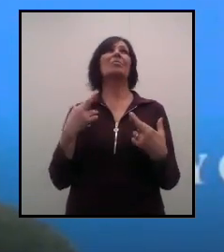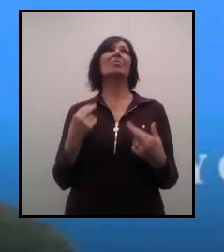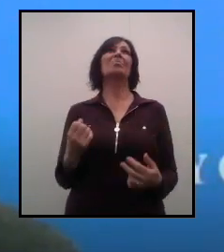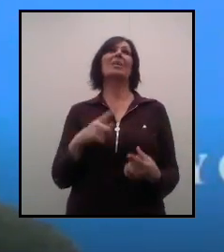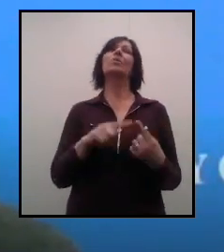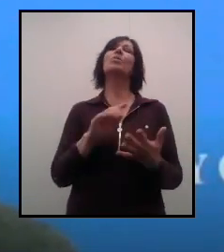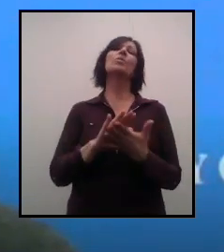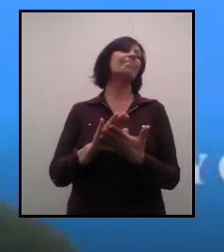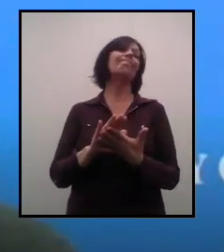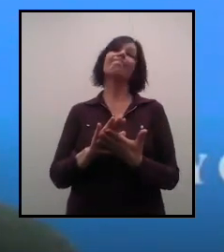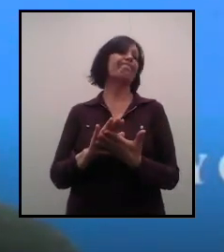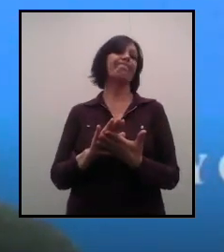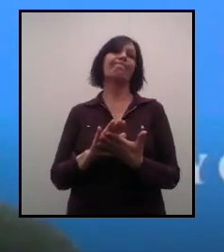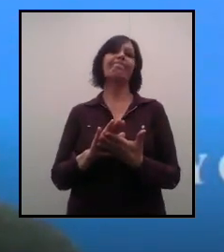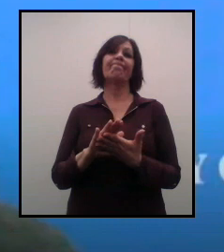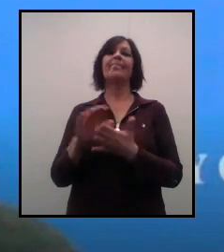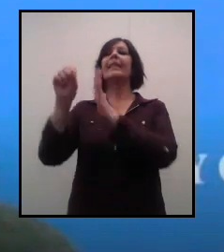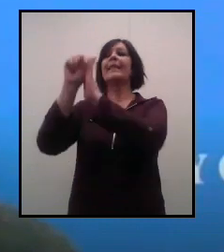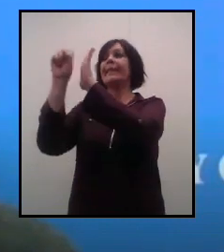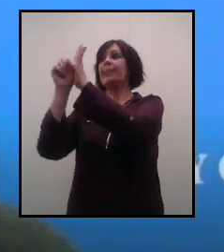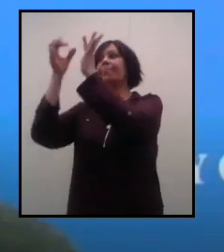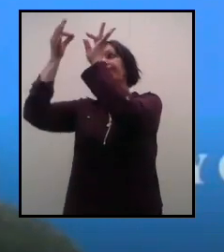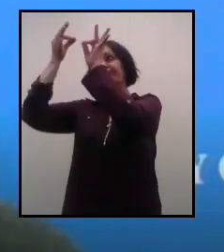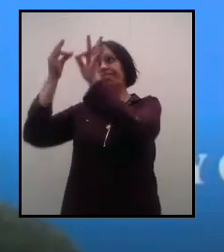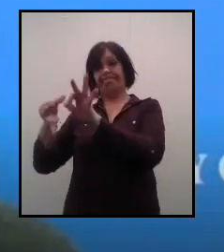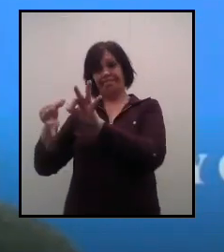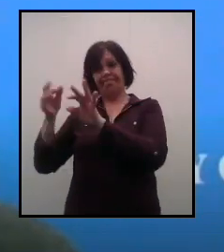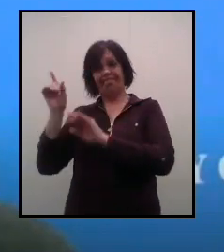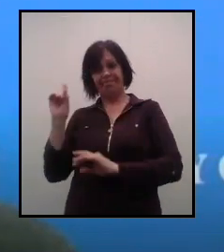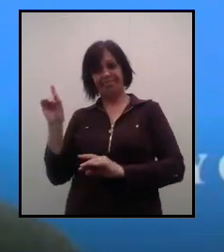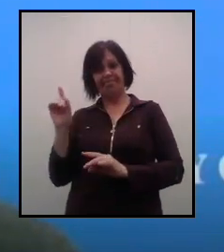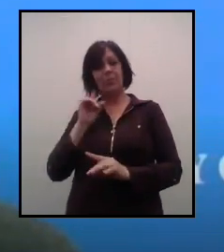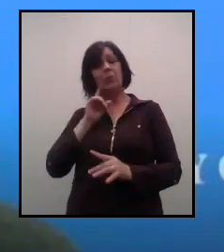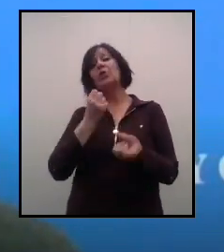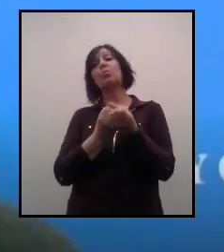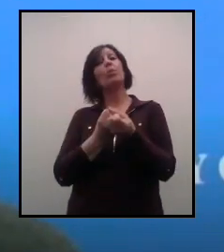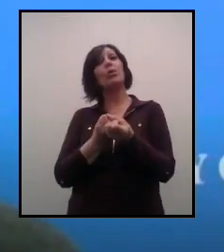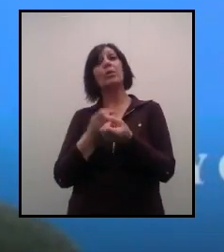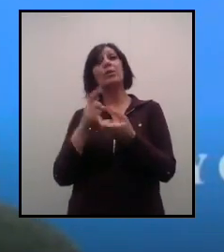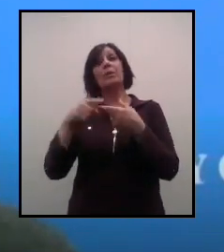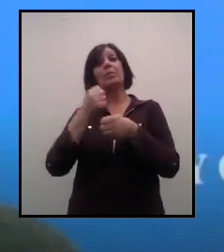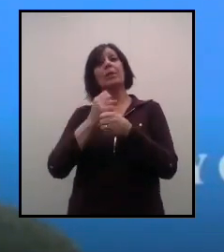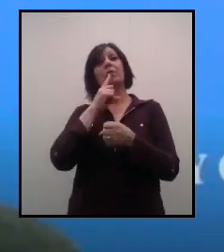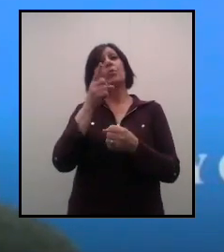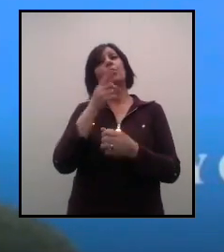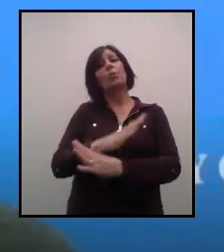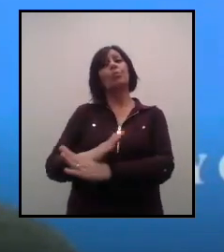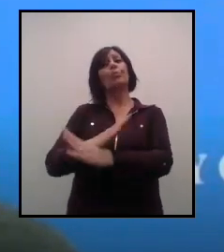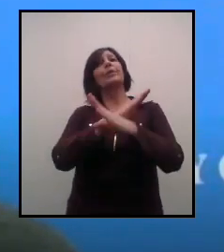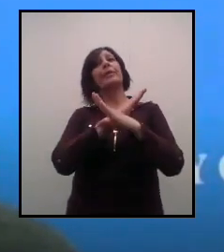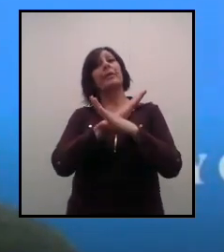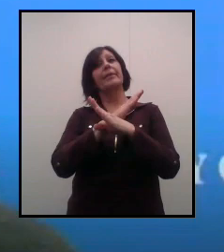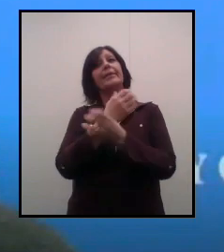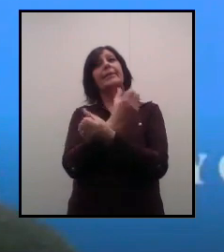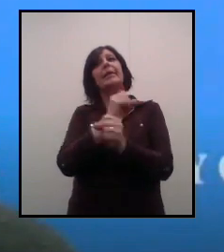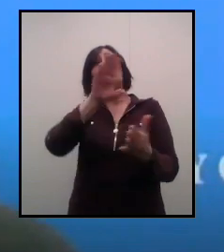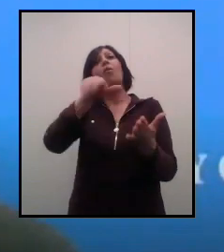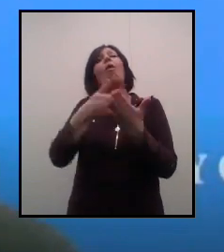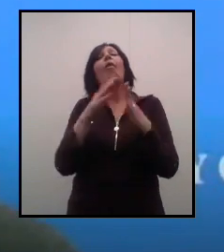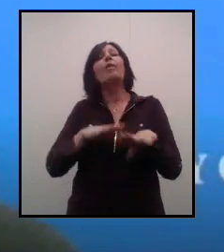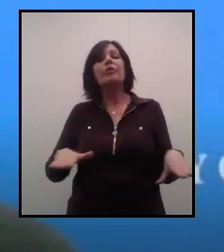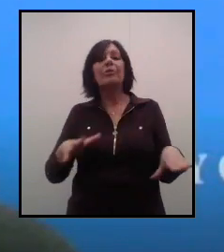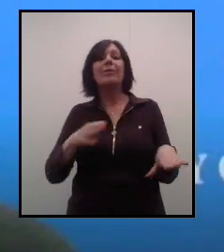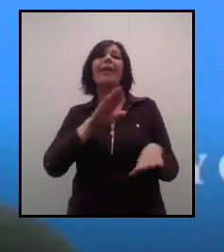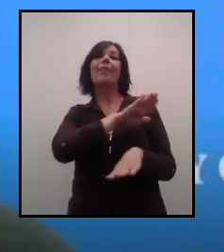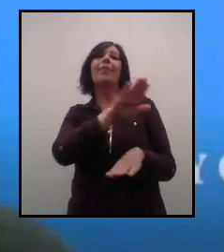back, but the decision was made by the state, and as such, we will support it to ensure that we are protecting the safety of all children in this community as well